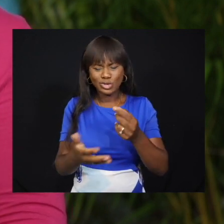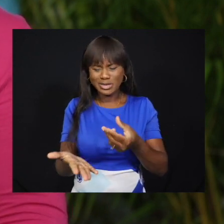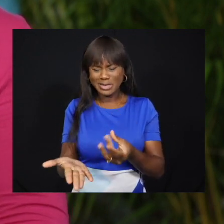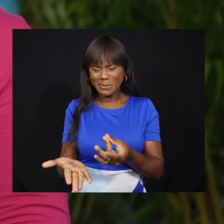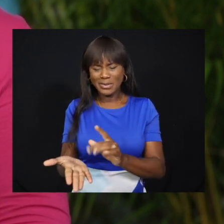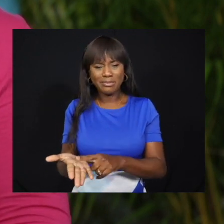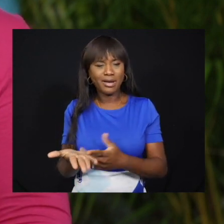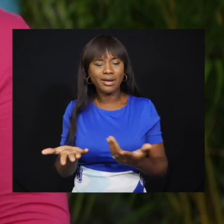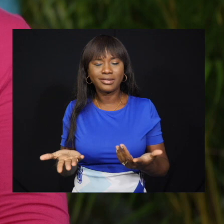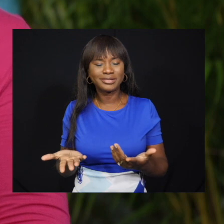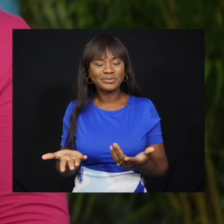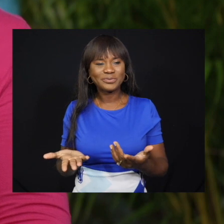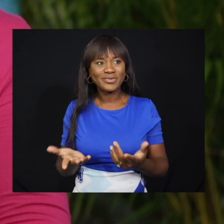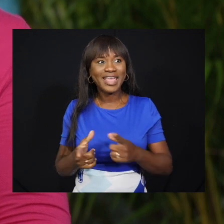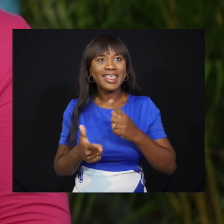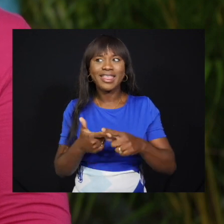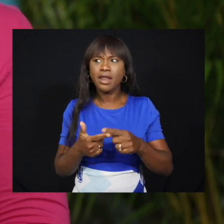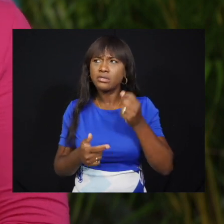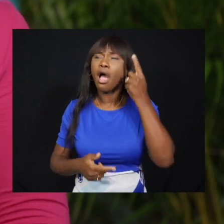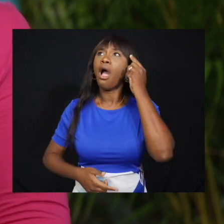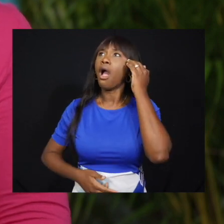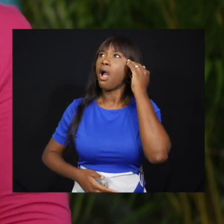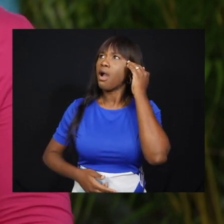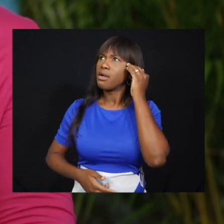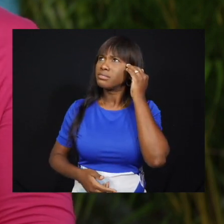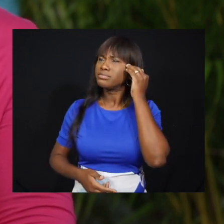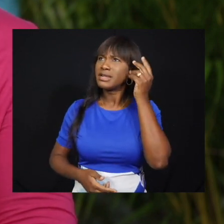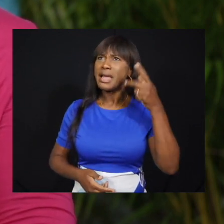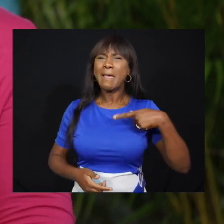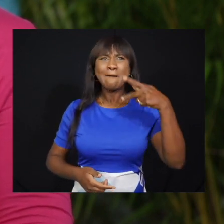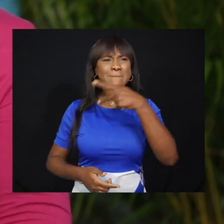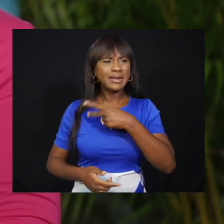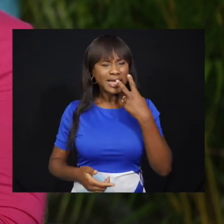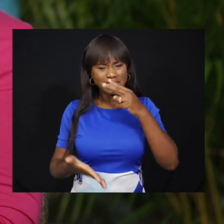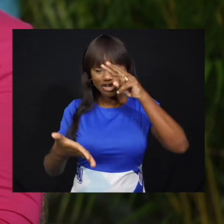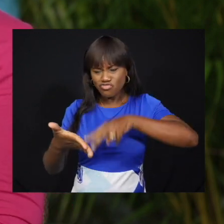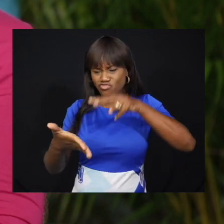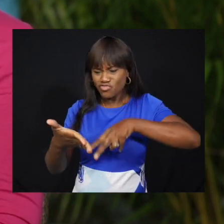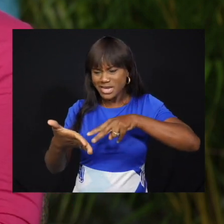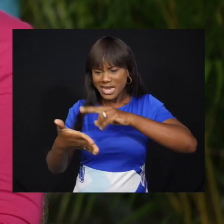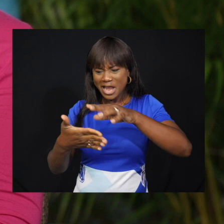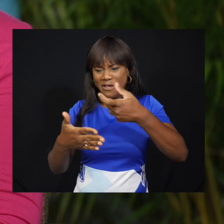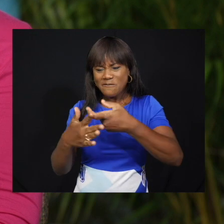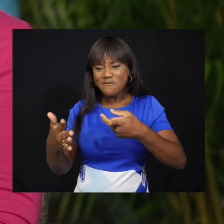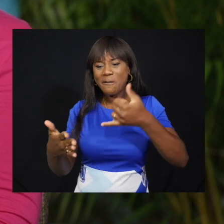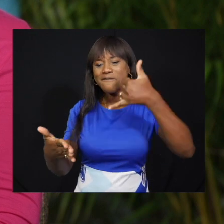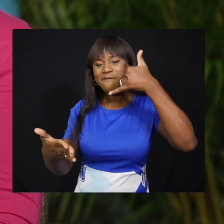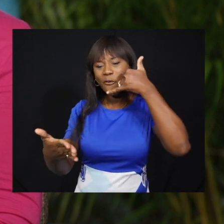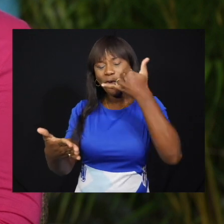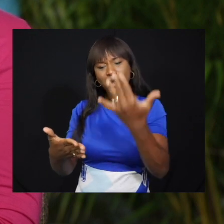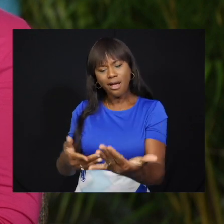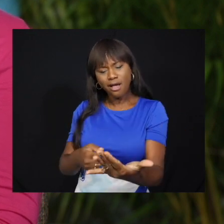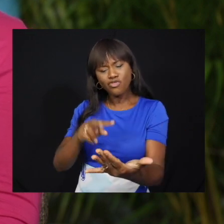use this little sticky, not thinking of this at all. And then I said, wait a minute, in Parliament, I see them reading everything